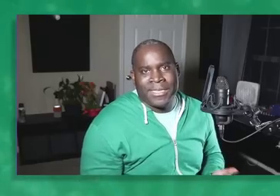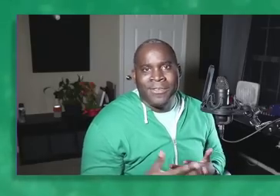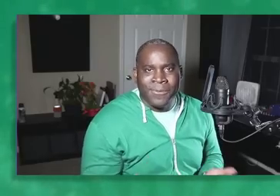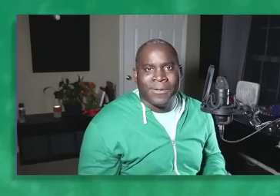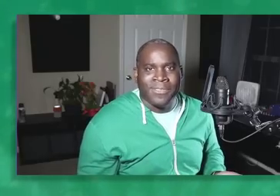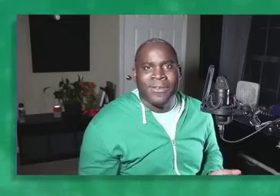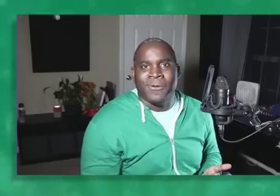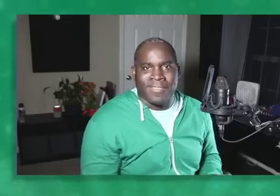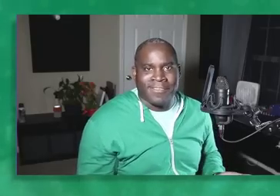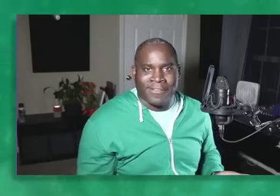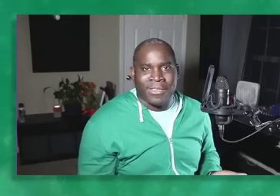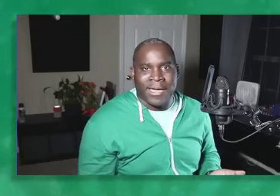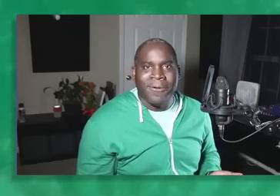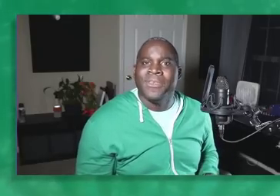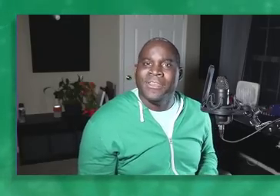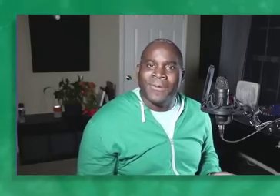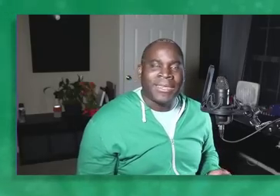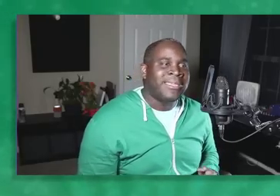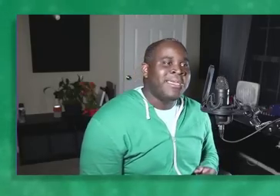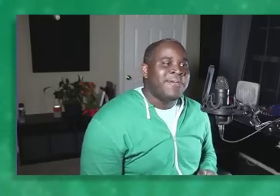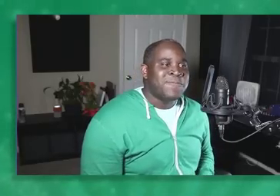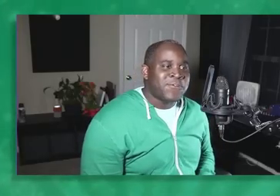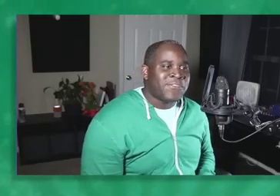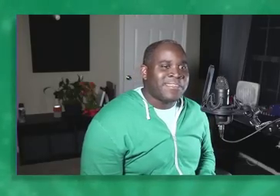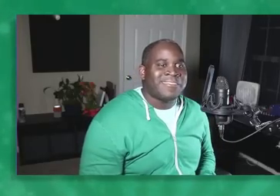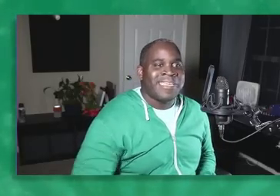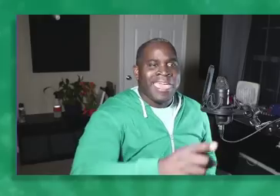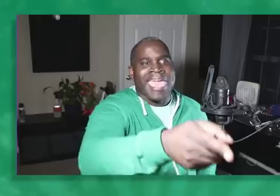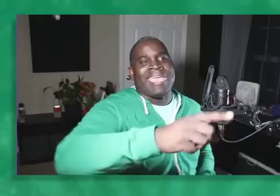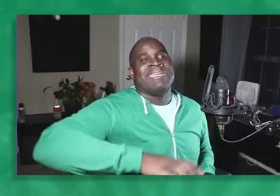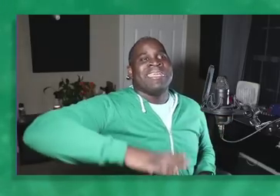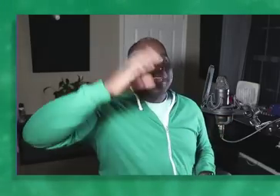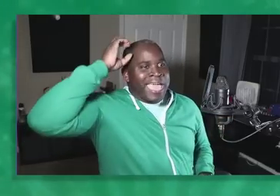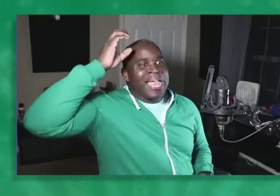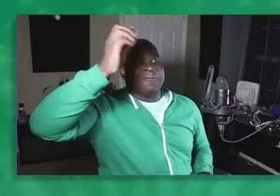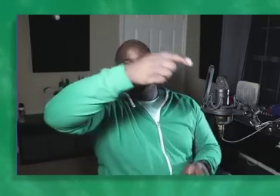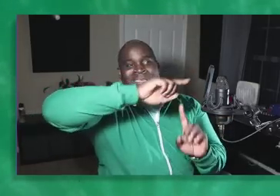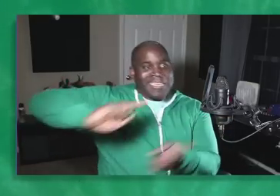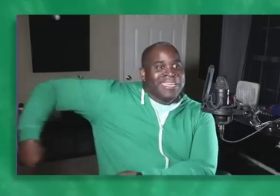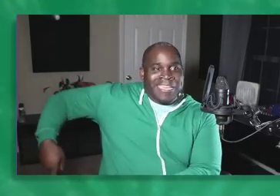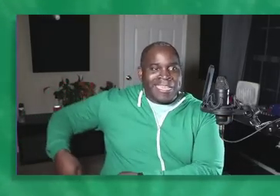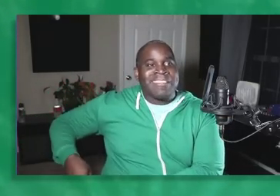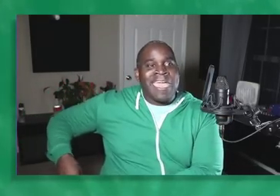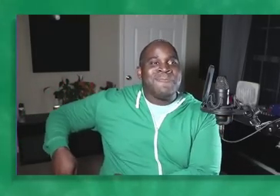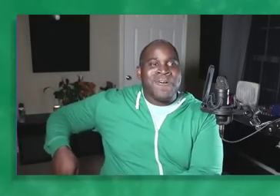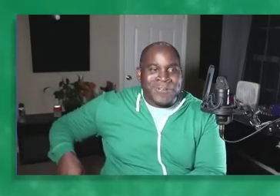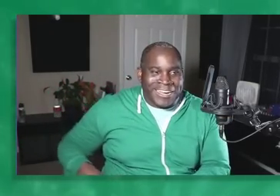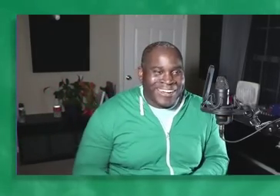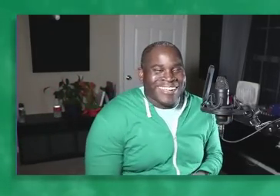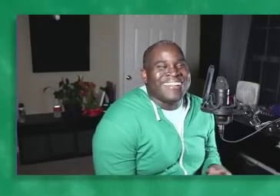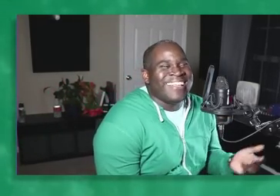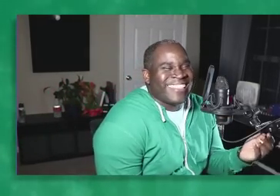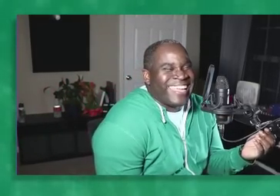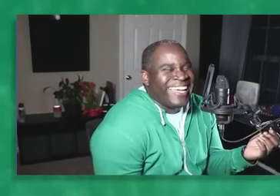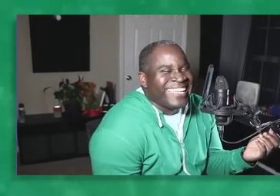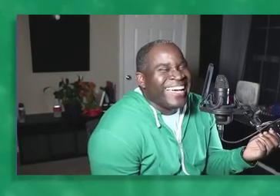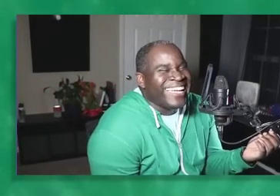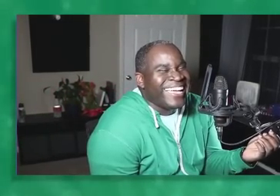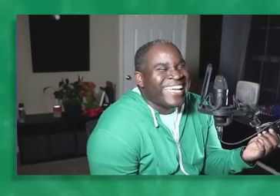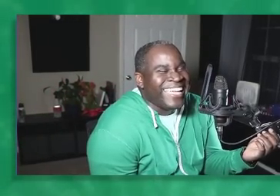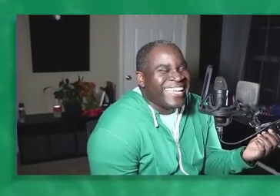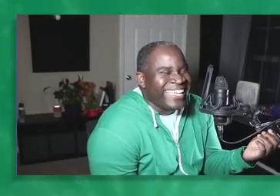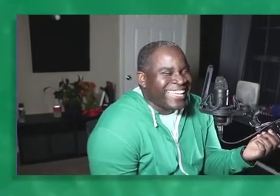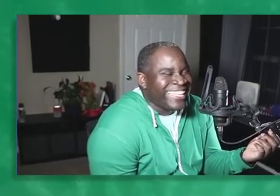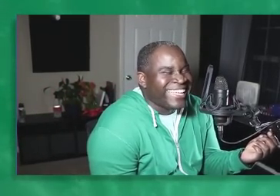to yell at me. You know what this is all about. What are you doing? Versus, hey, Callum, get the F over here.